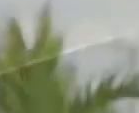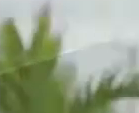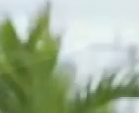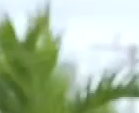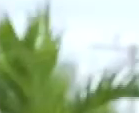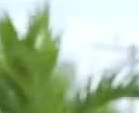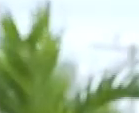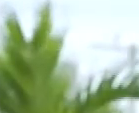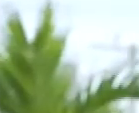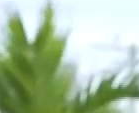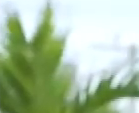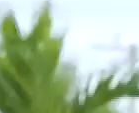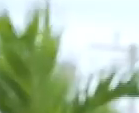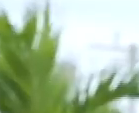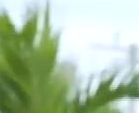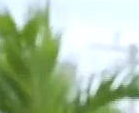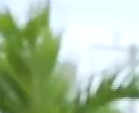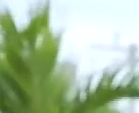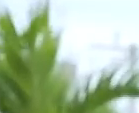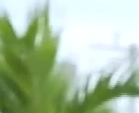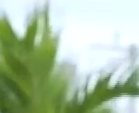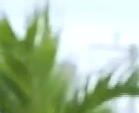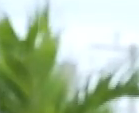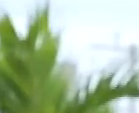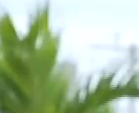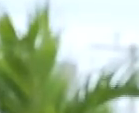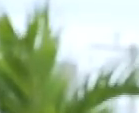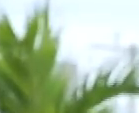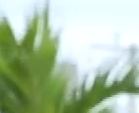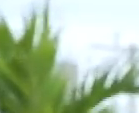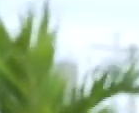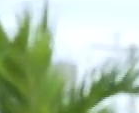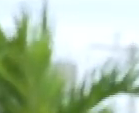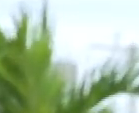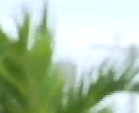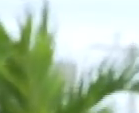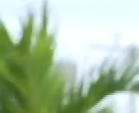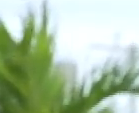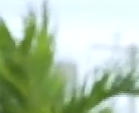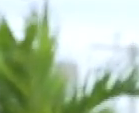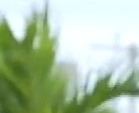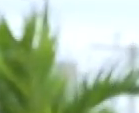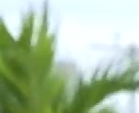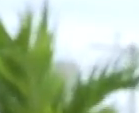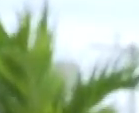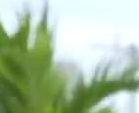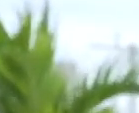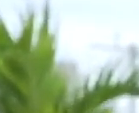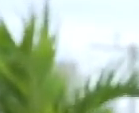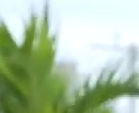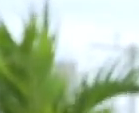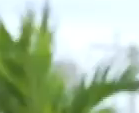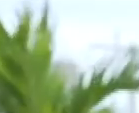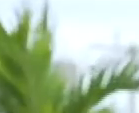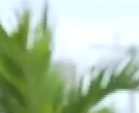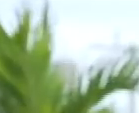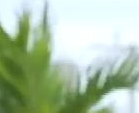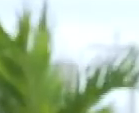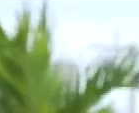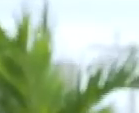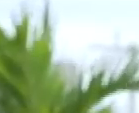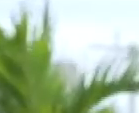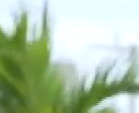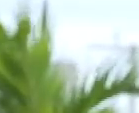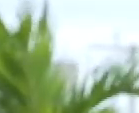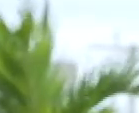One morning, when the police are just doing traffic duties and keeping the peace, and they don't have to worry